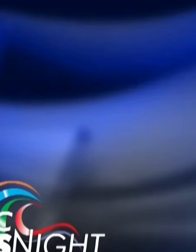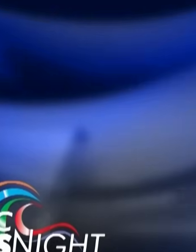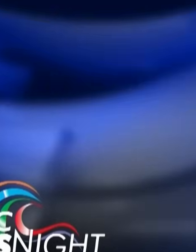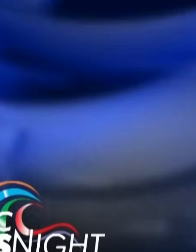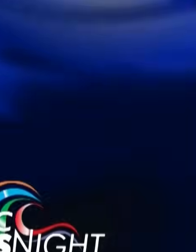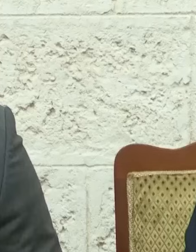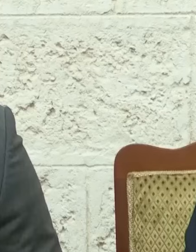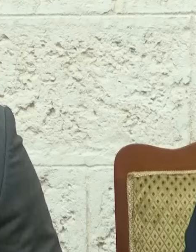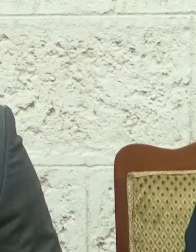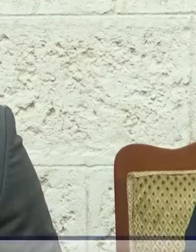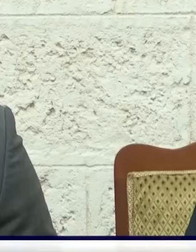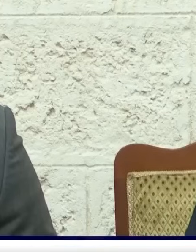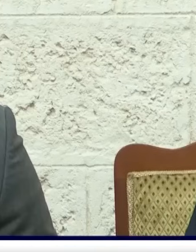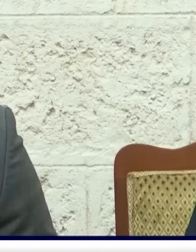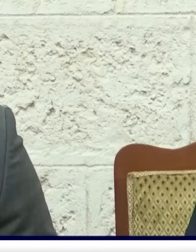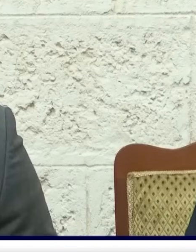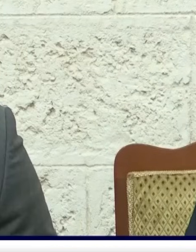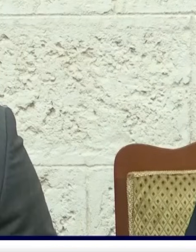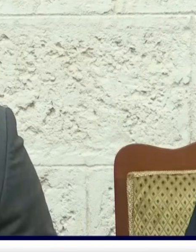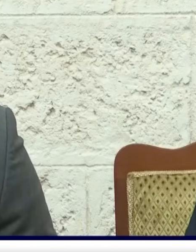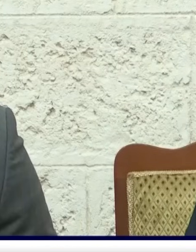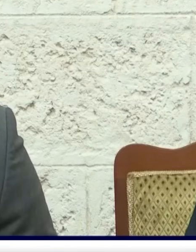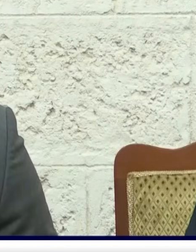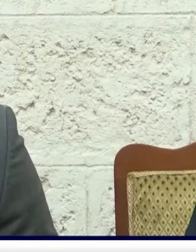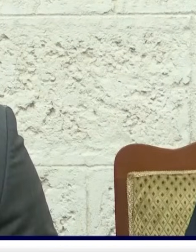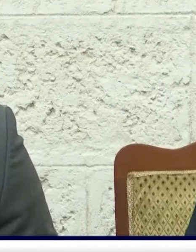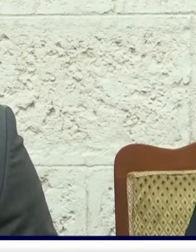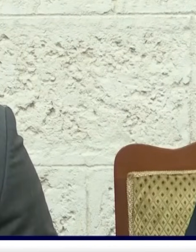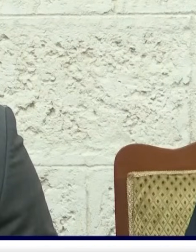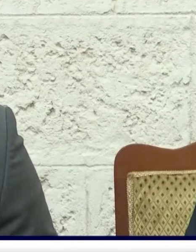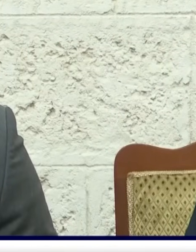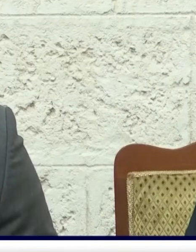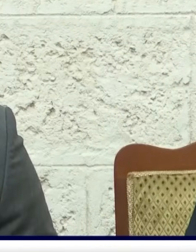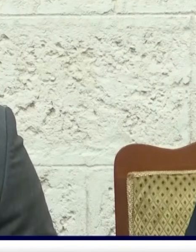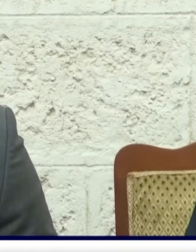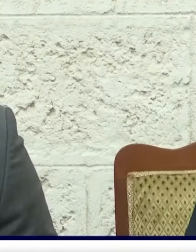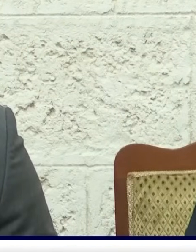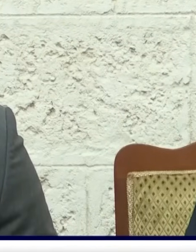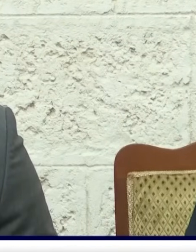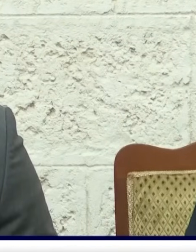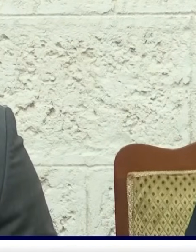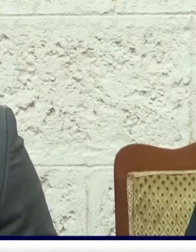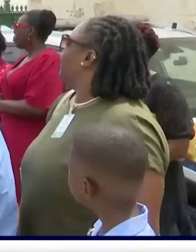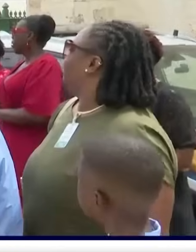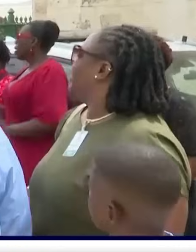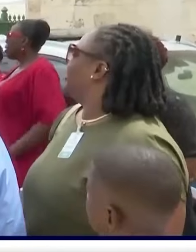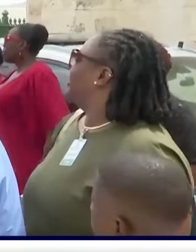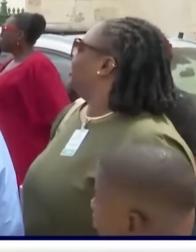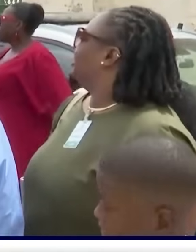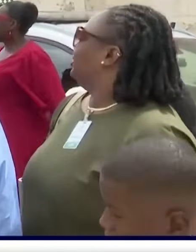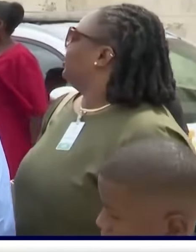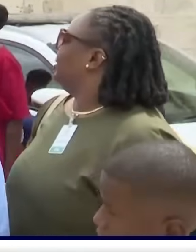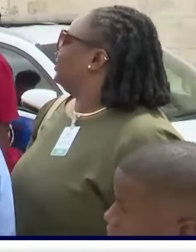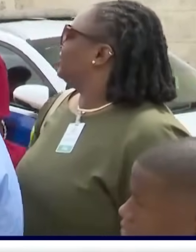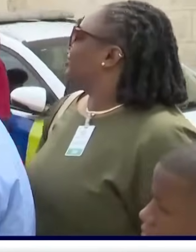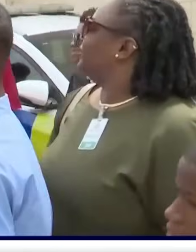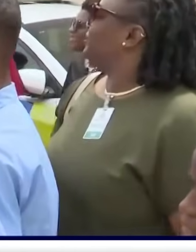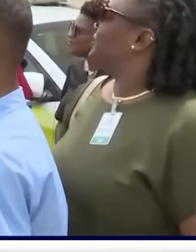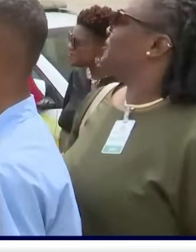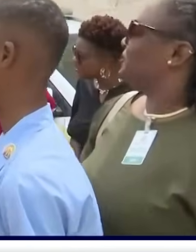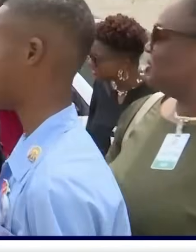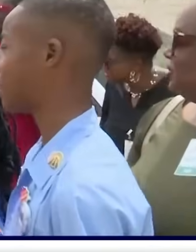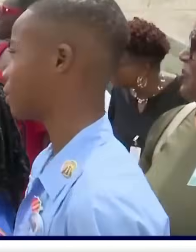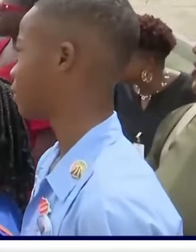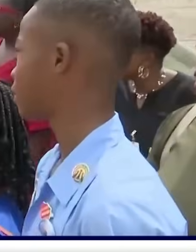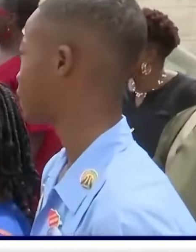In the news tonight, an update and explanation regarding the Solidarity Allowance. A big welcome as Chad